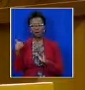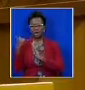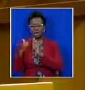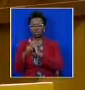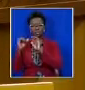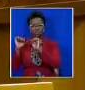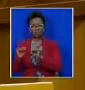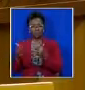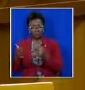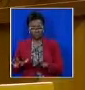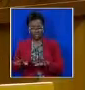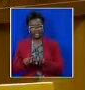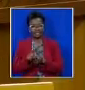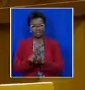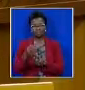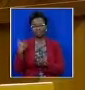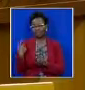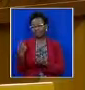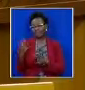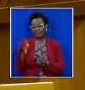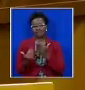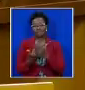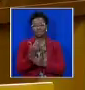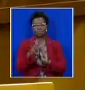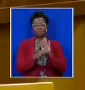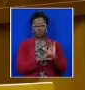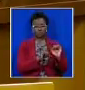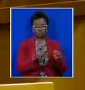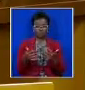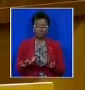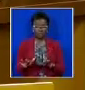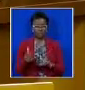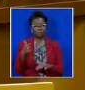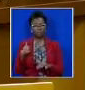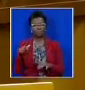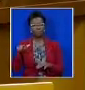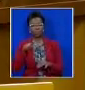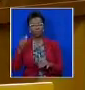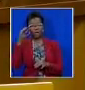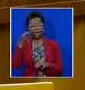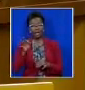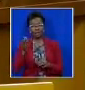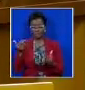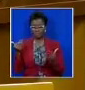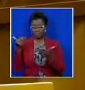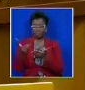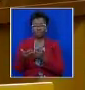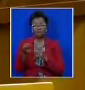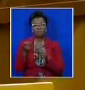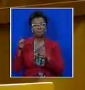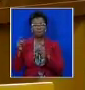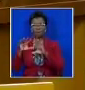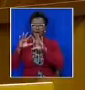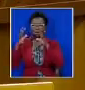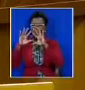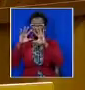adopted New Urban Agenda. As local government, under the auspices of the Global Task Force of